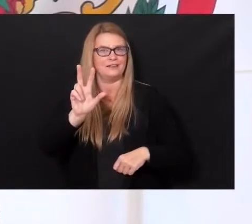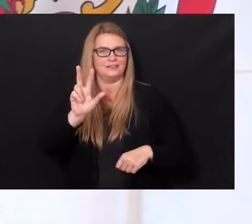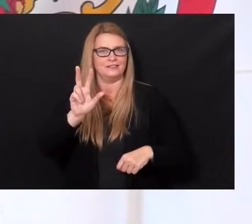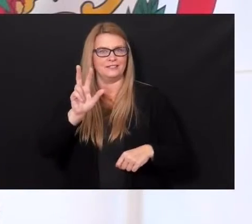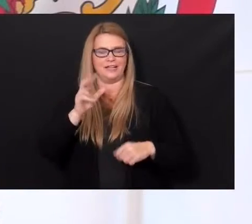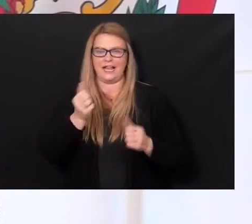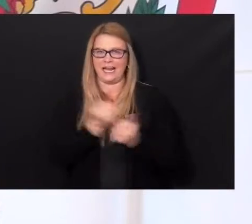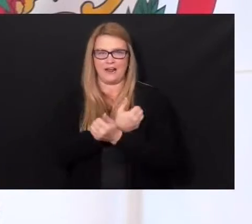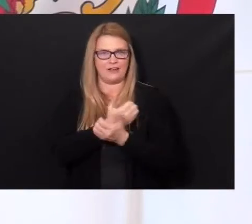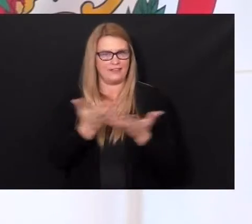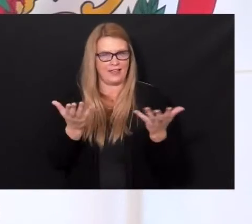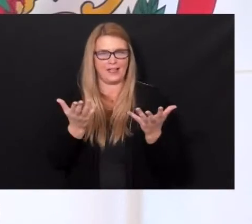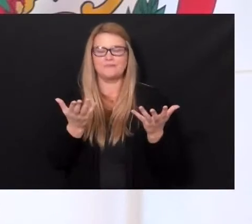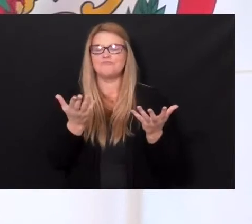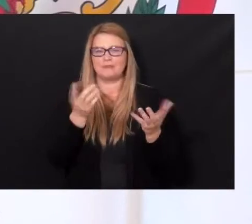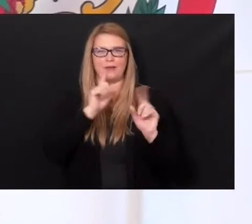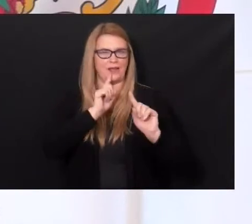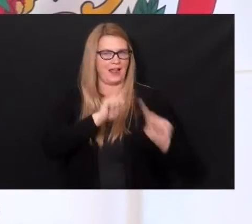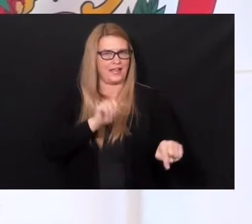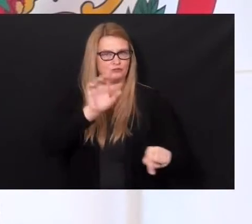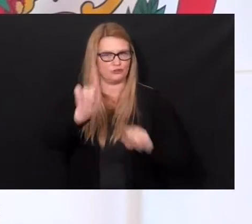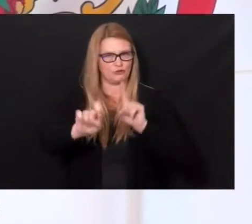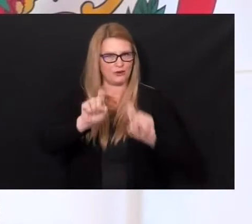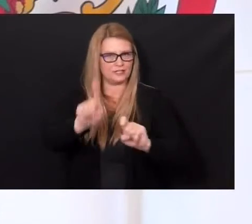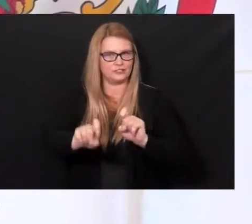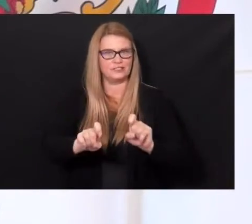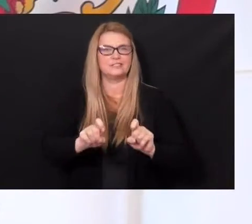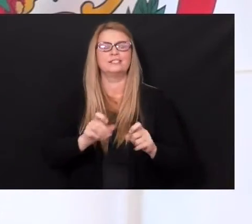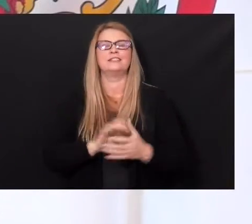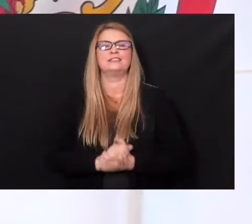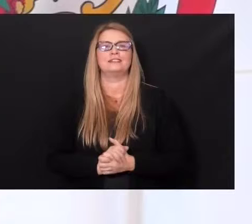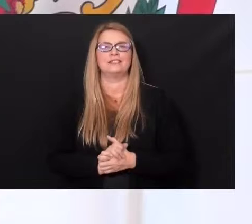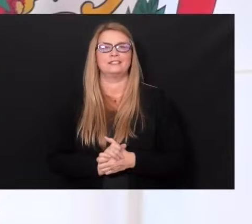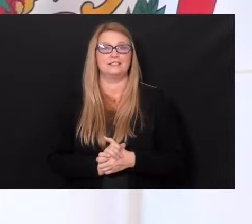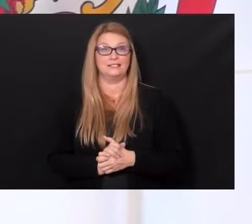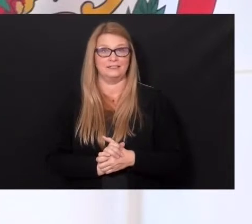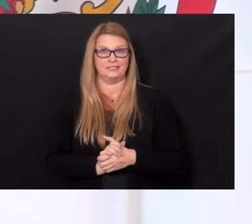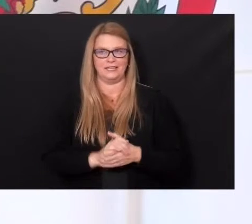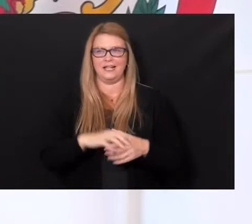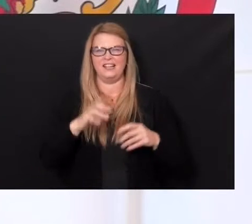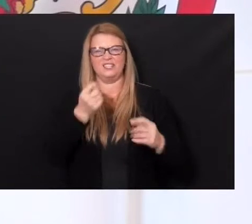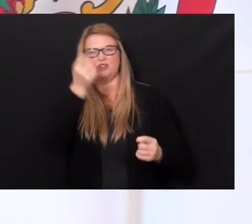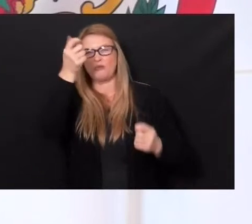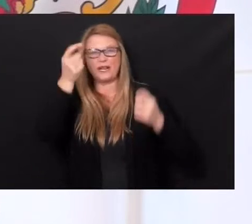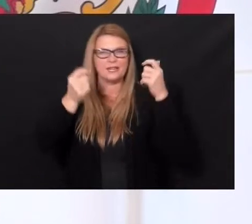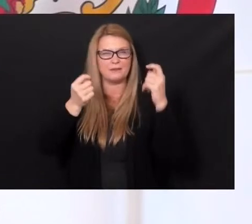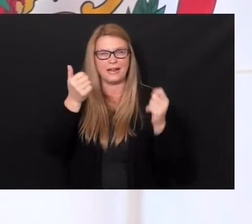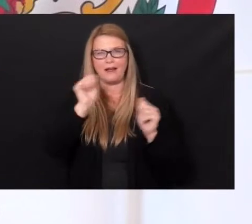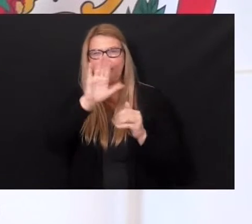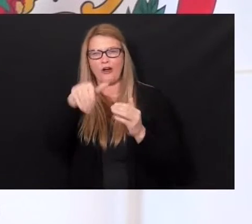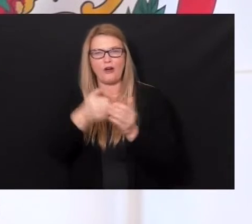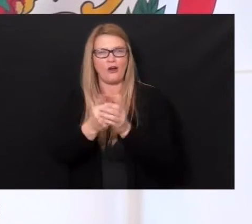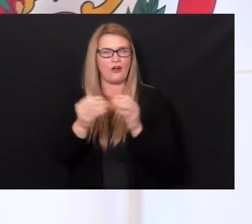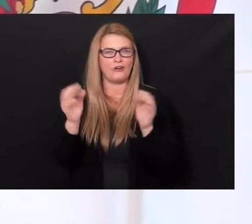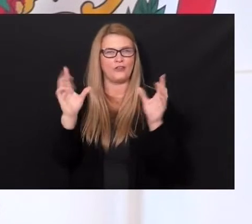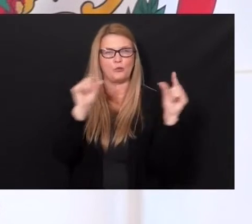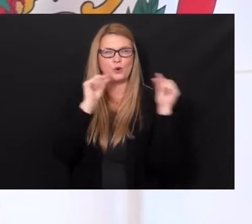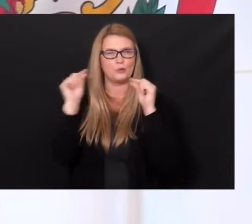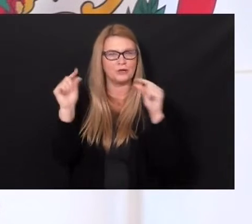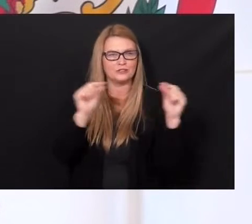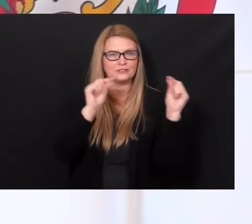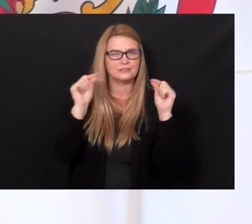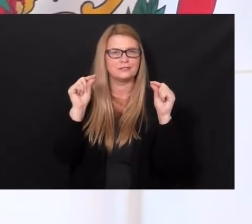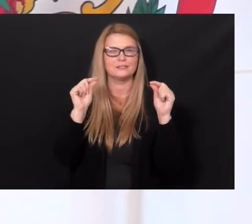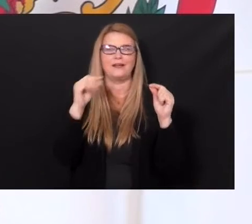speed. Let's cast out all the taboos that are out there, and let's get up to